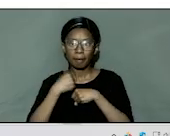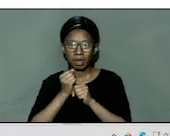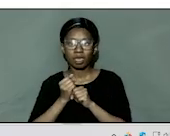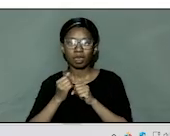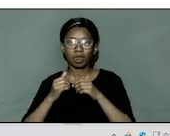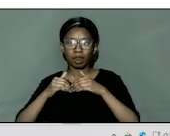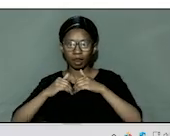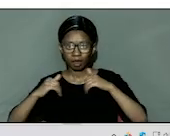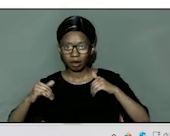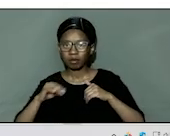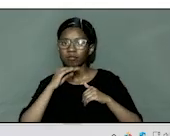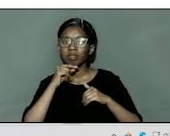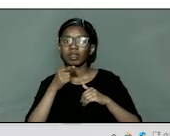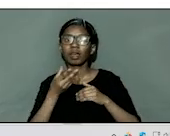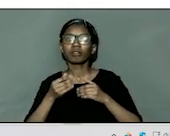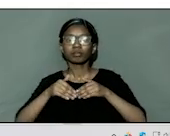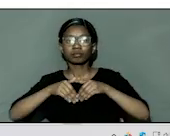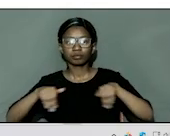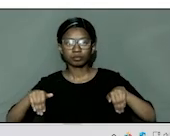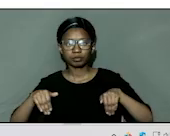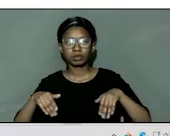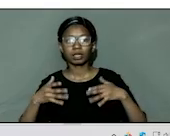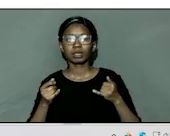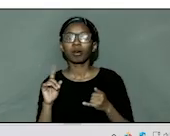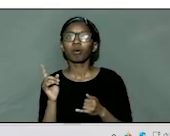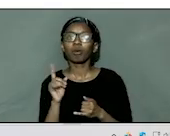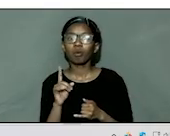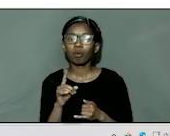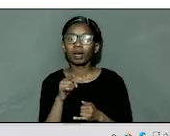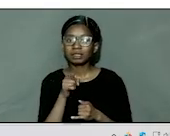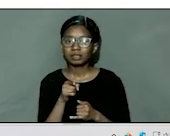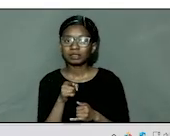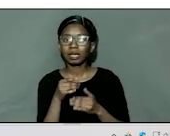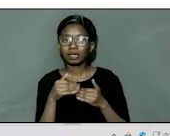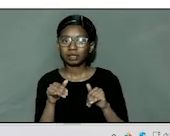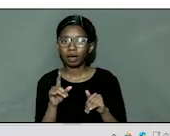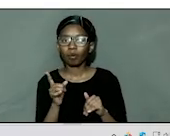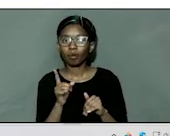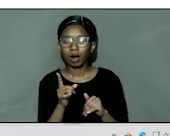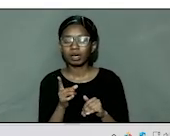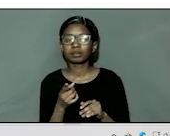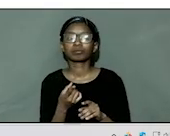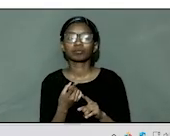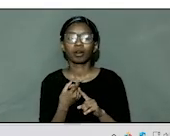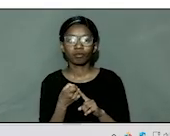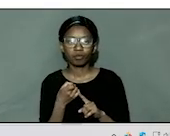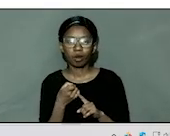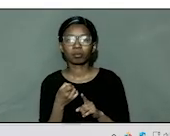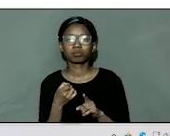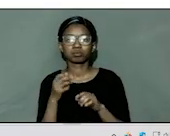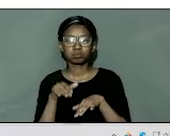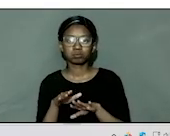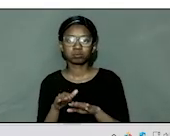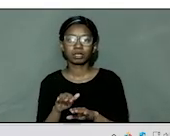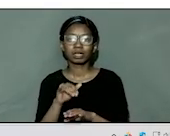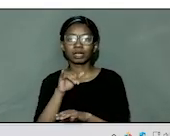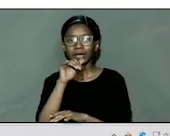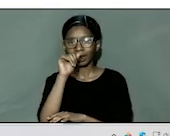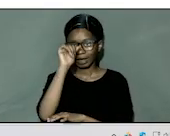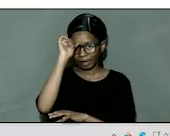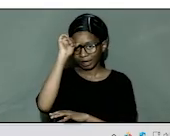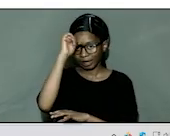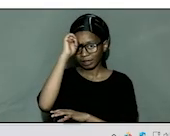it's the Indian Ocean. You are not going to say it's the ocean. It is given that it is the Indian Ocean. And please,